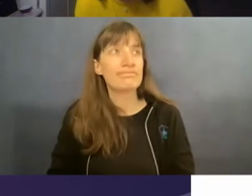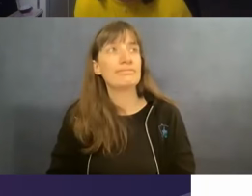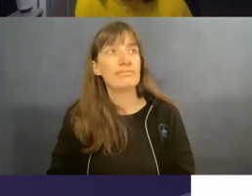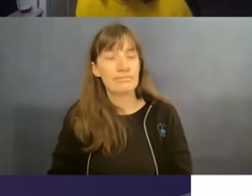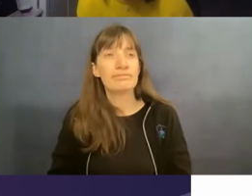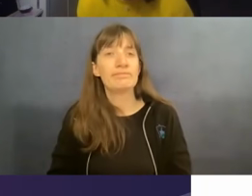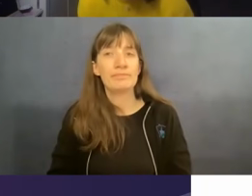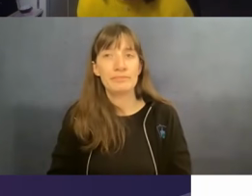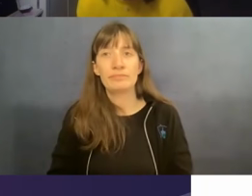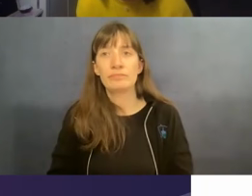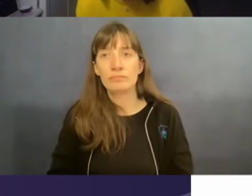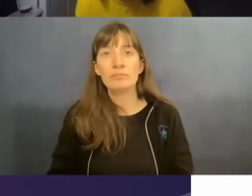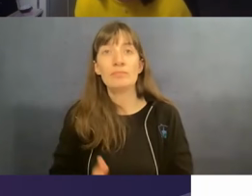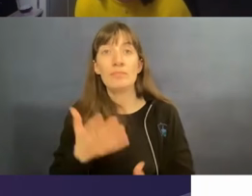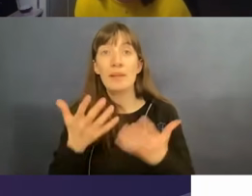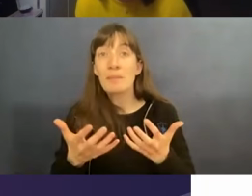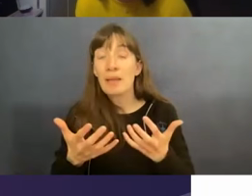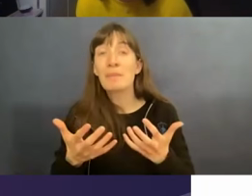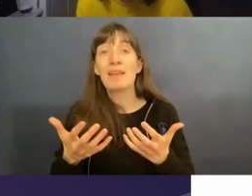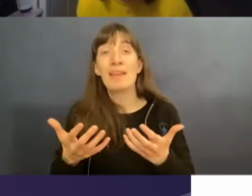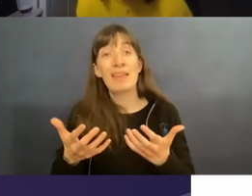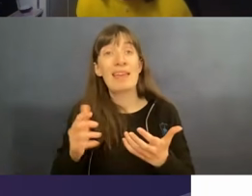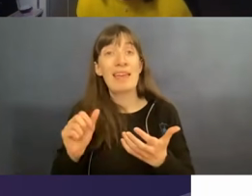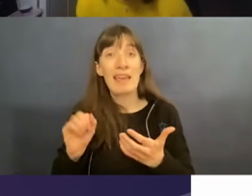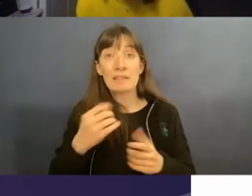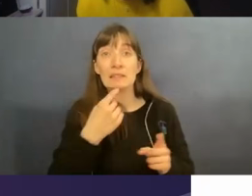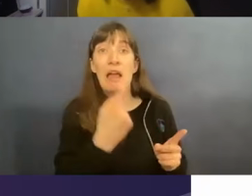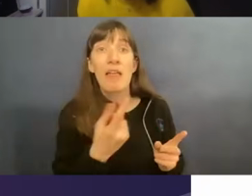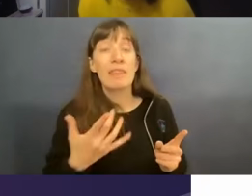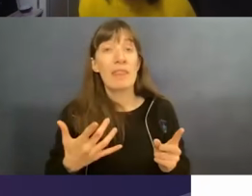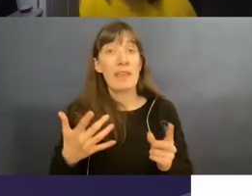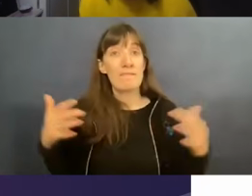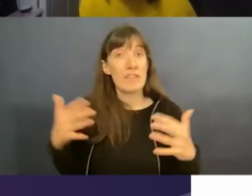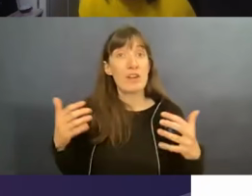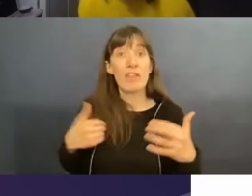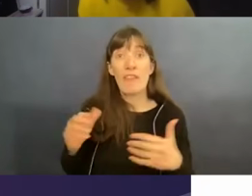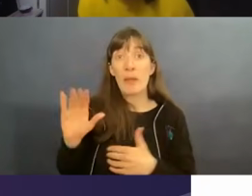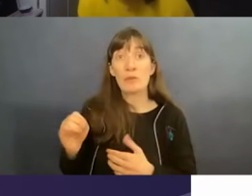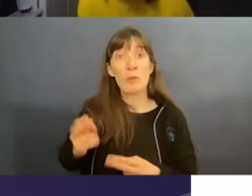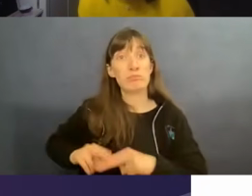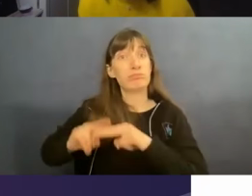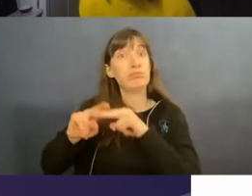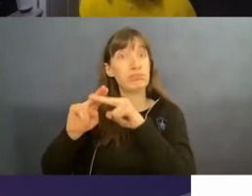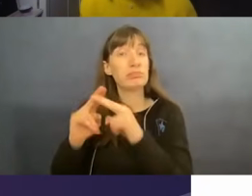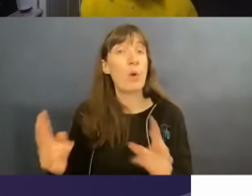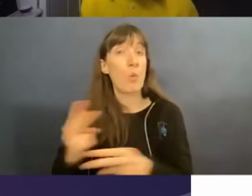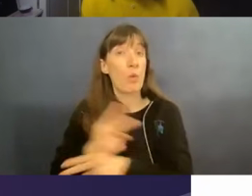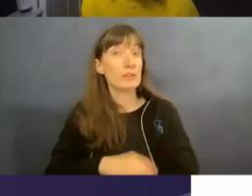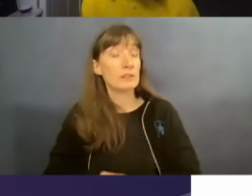fear increased, escalation of abuse if they do. Again, they might not feel safe telling someone. They might